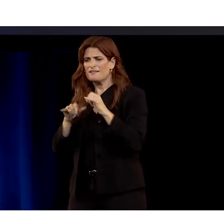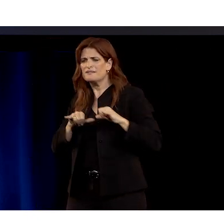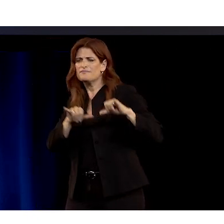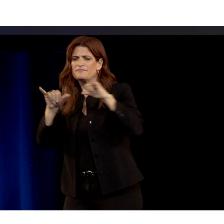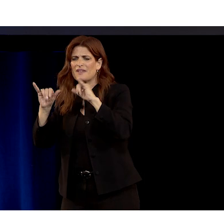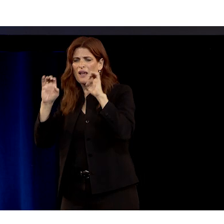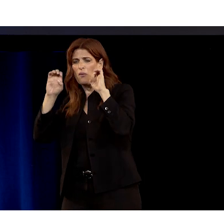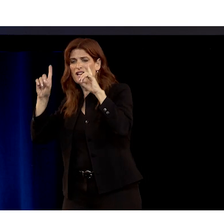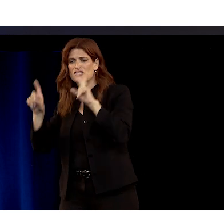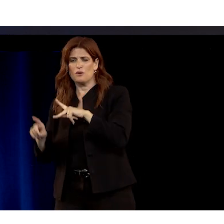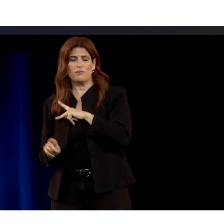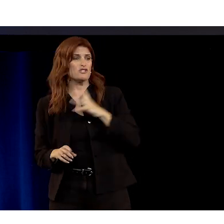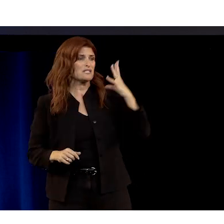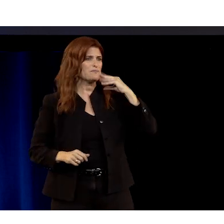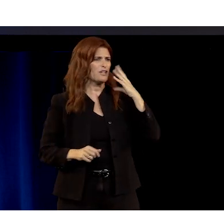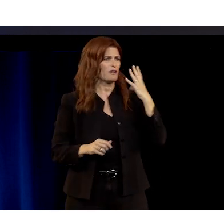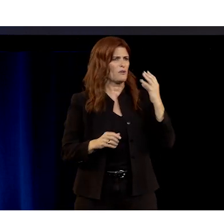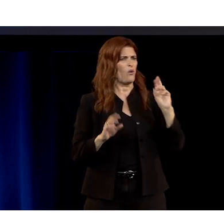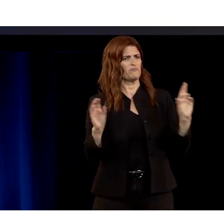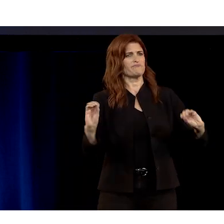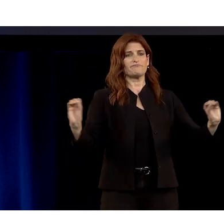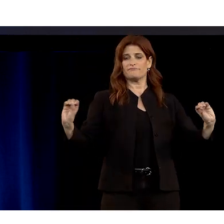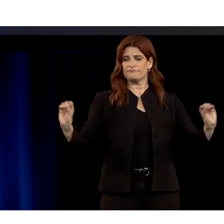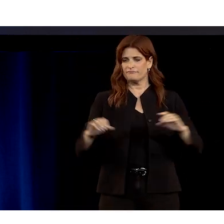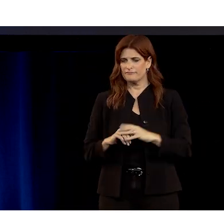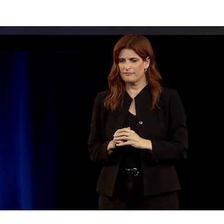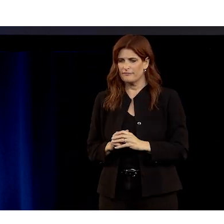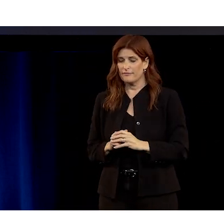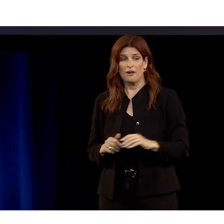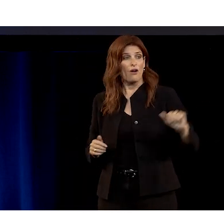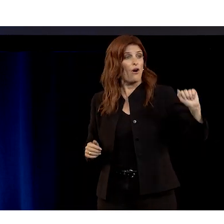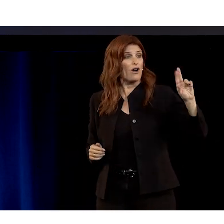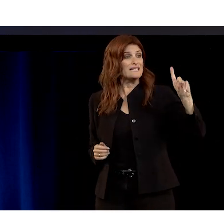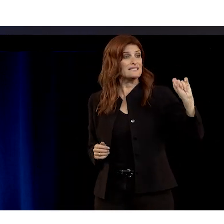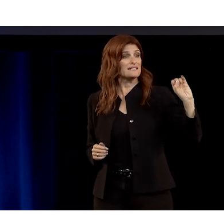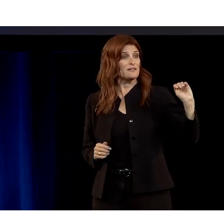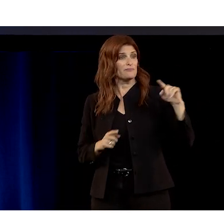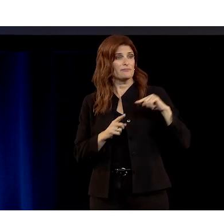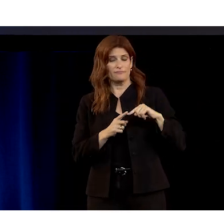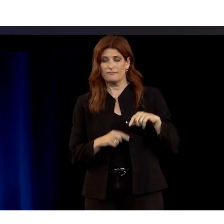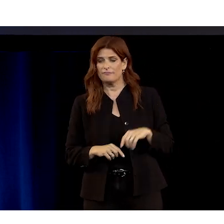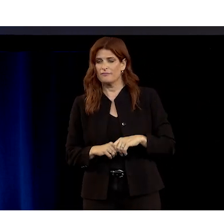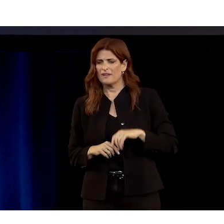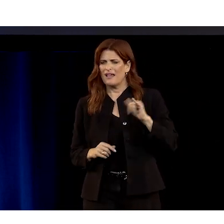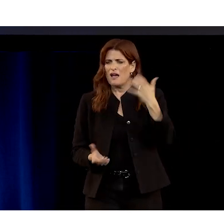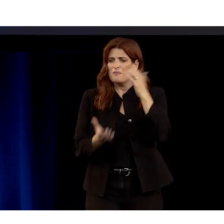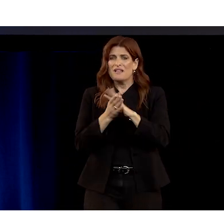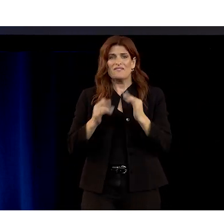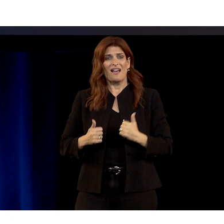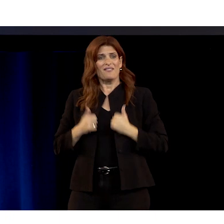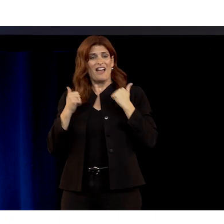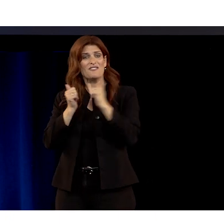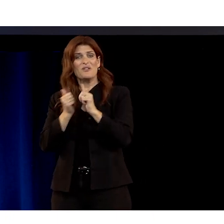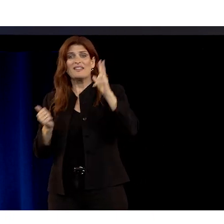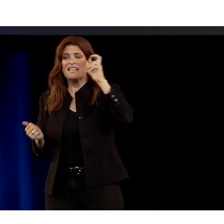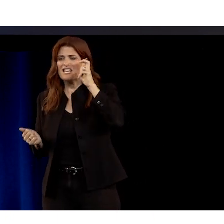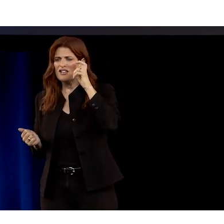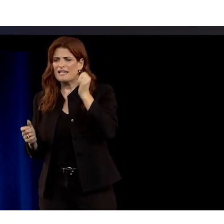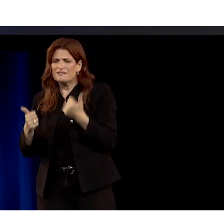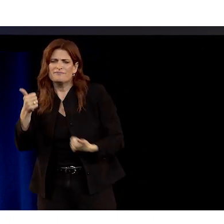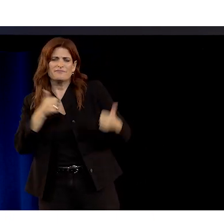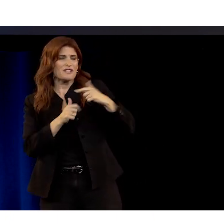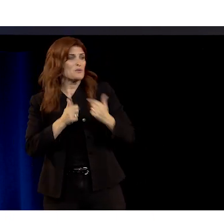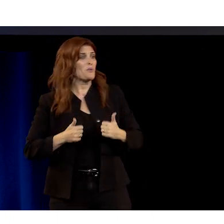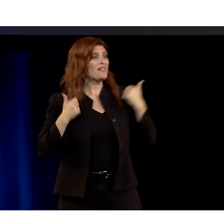It stems from societal norms, education, and personal experience, or the lack thereof. With